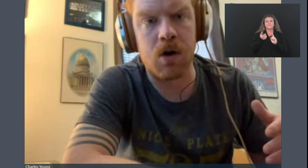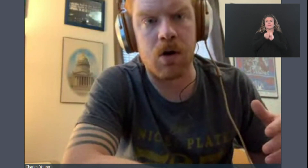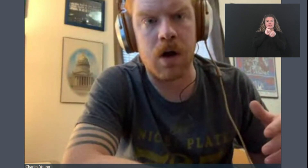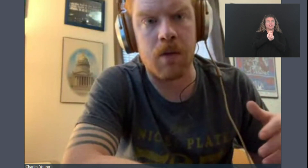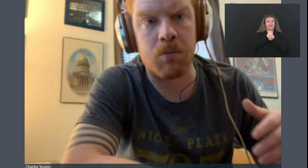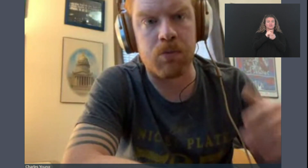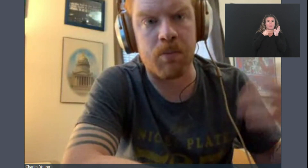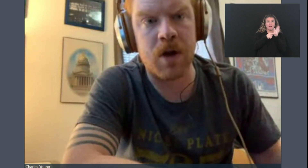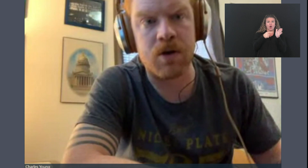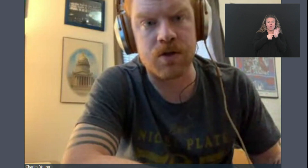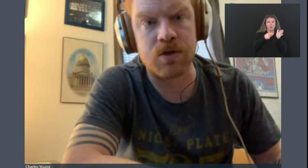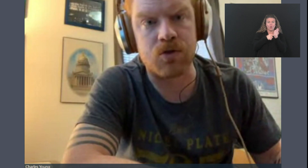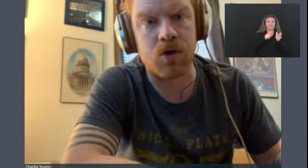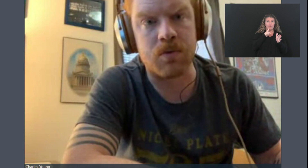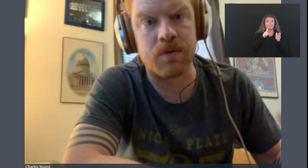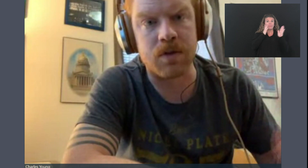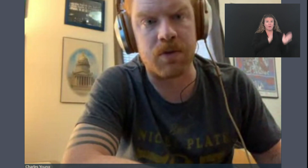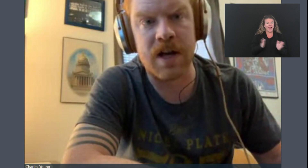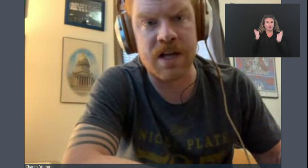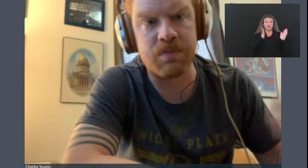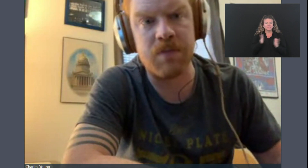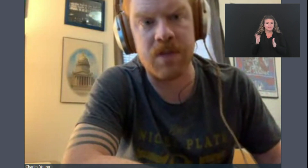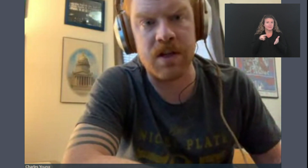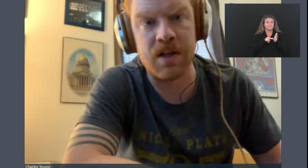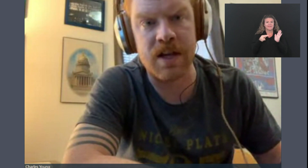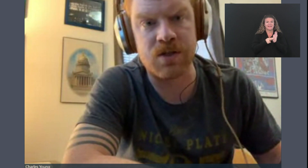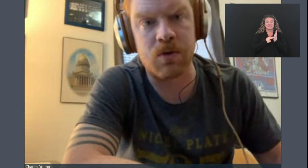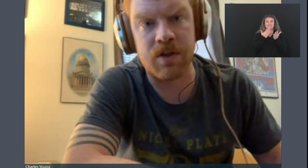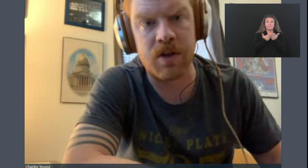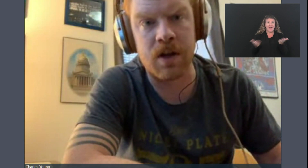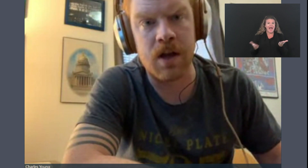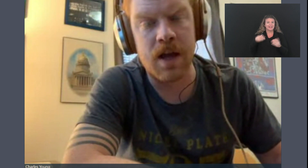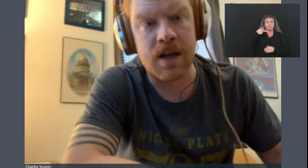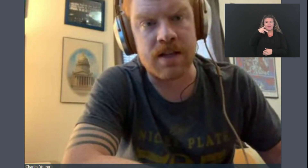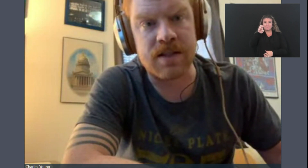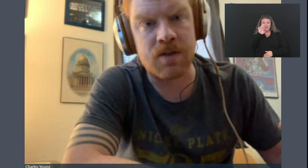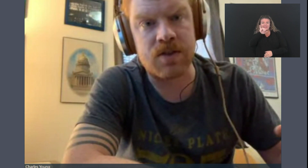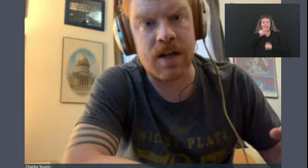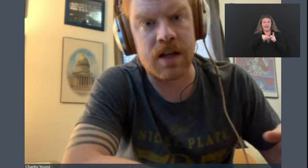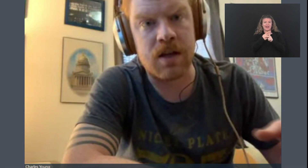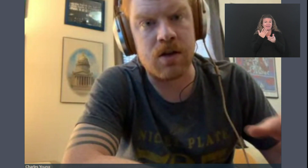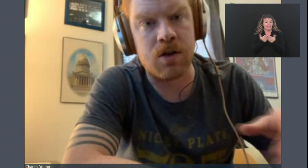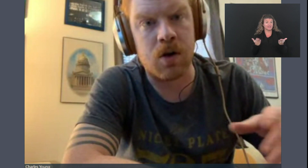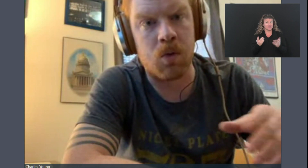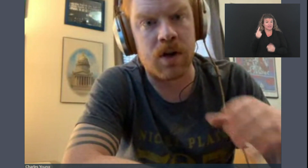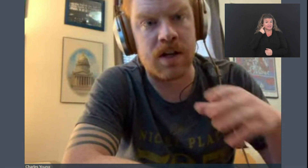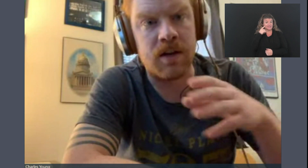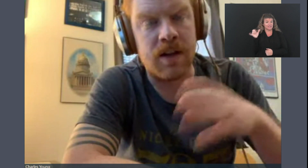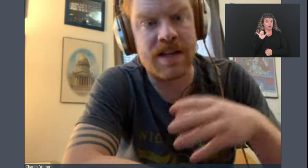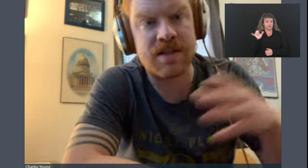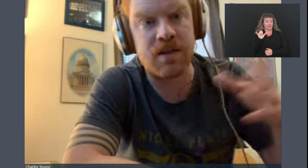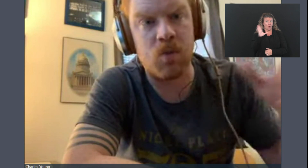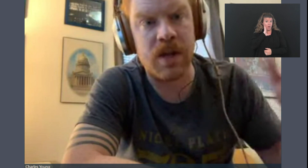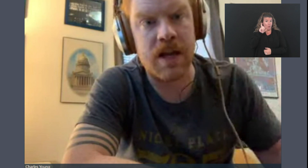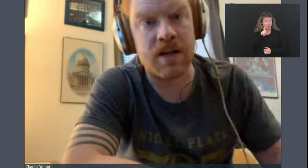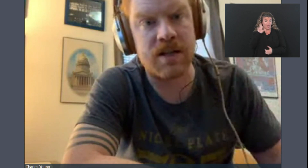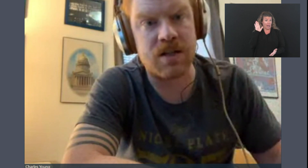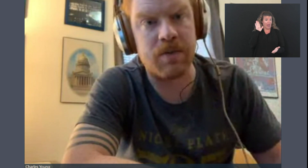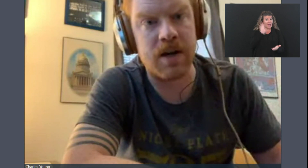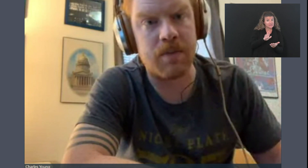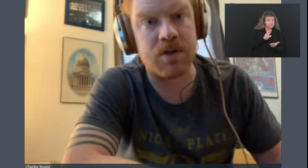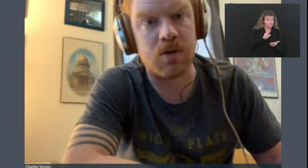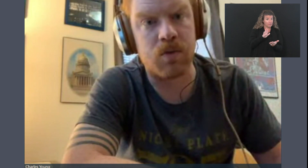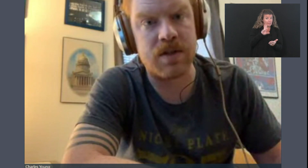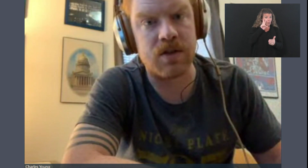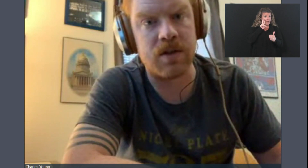for our preparedness in terms of supplies, PPE, that sort of thing? It sounds like, we're going to need less than we had